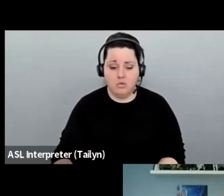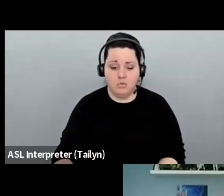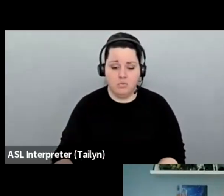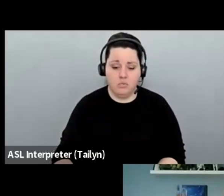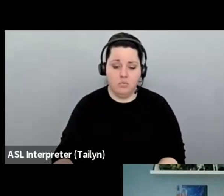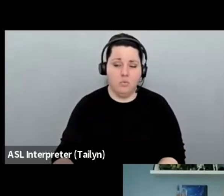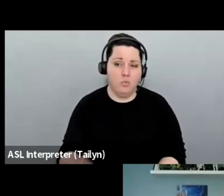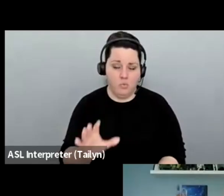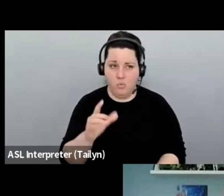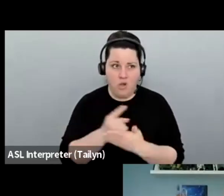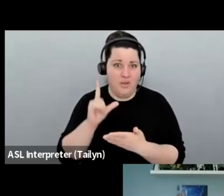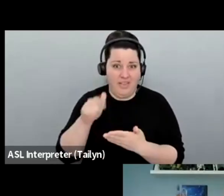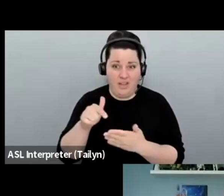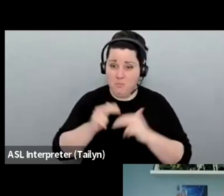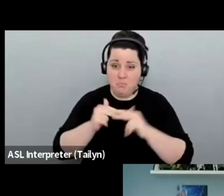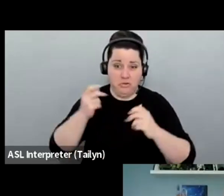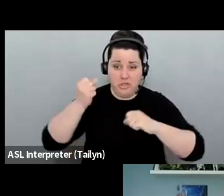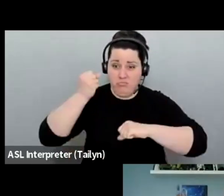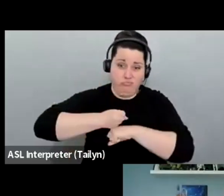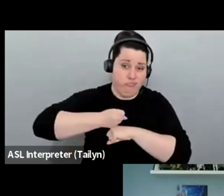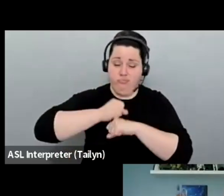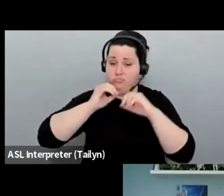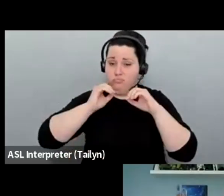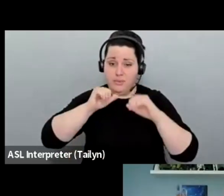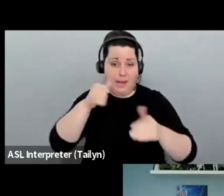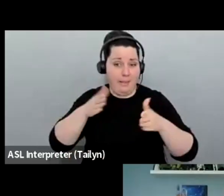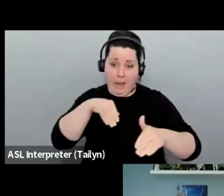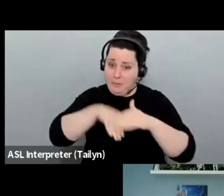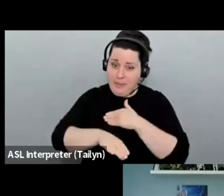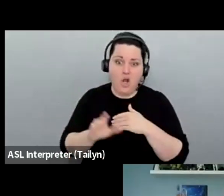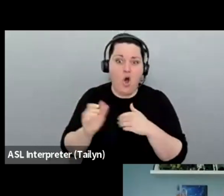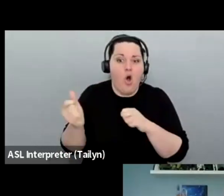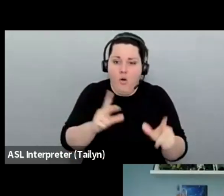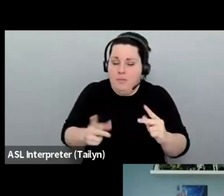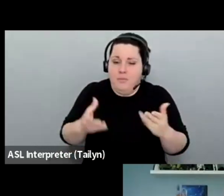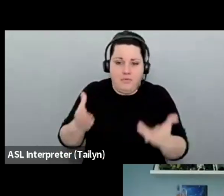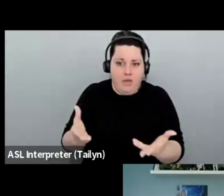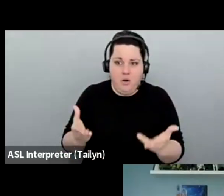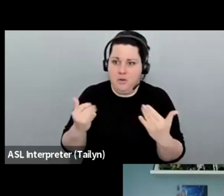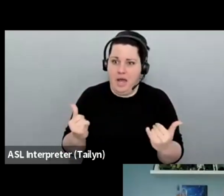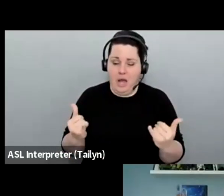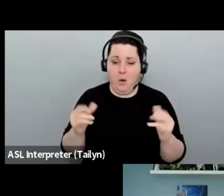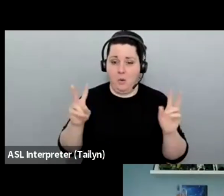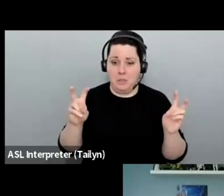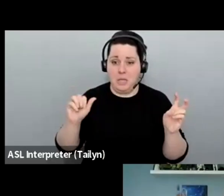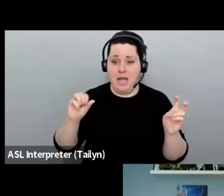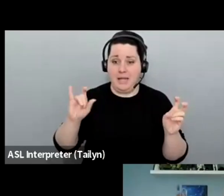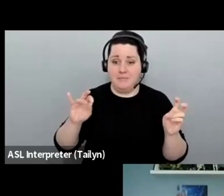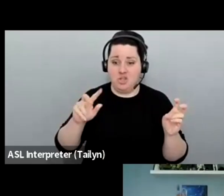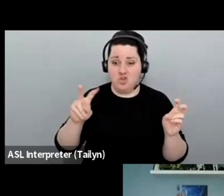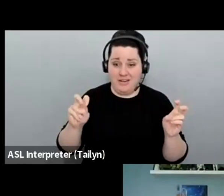just shut down the building. Nobody was allowed in. Like everyone there is now on administrative